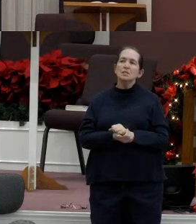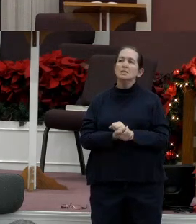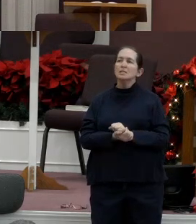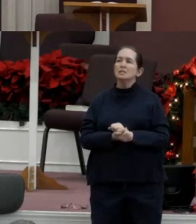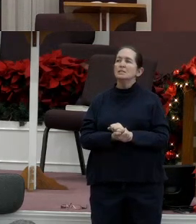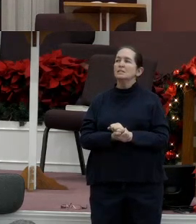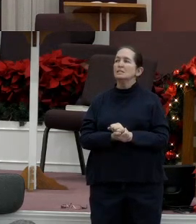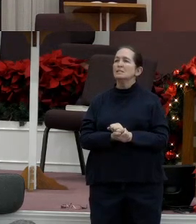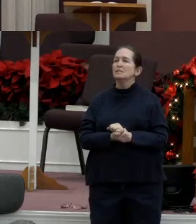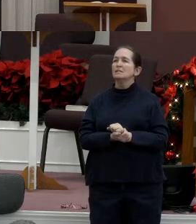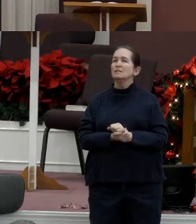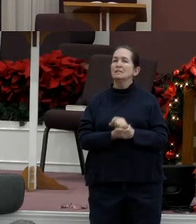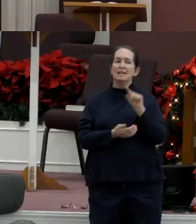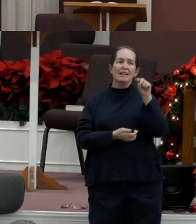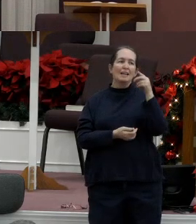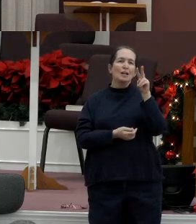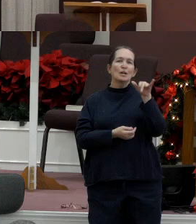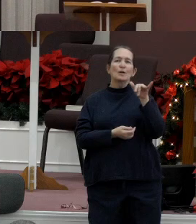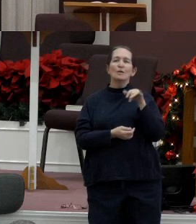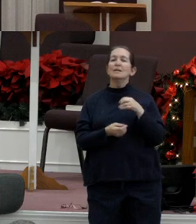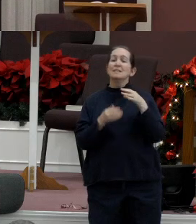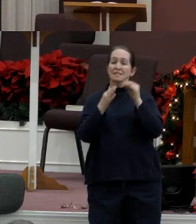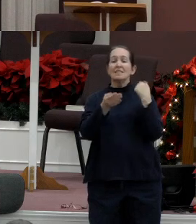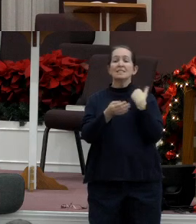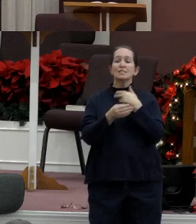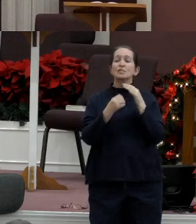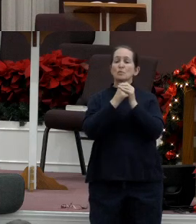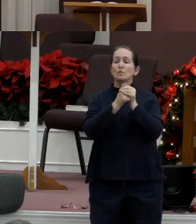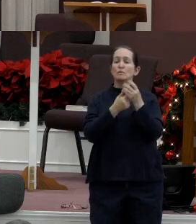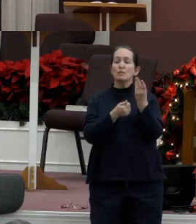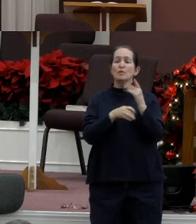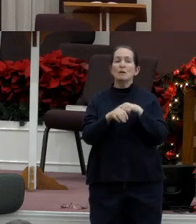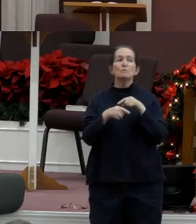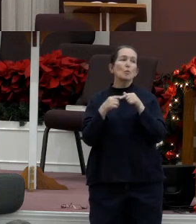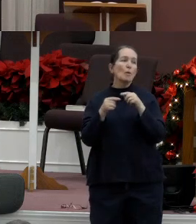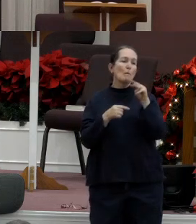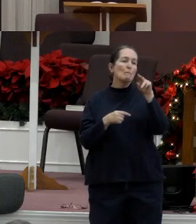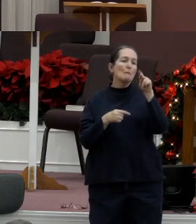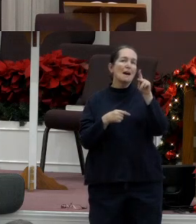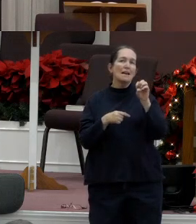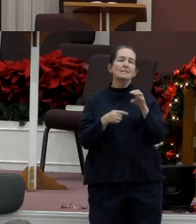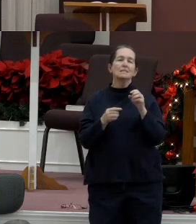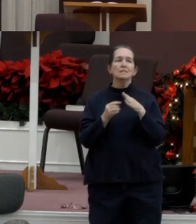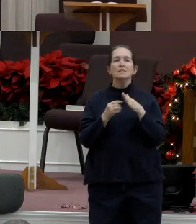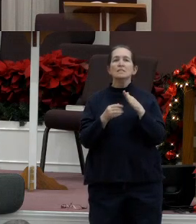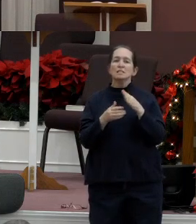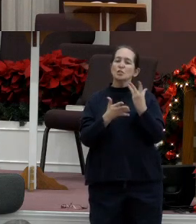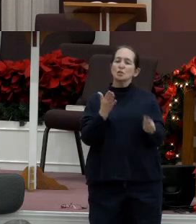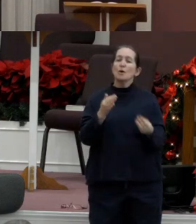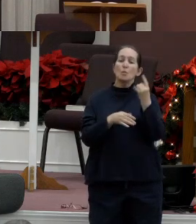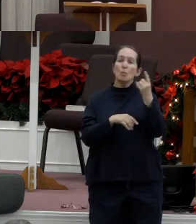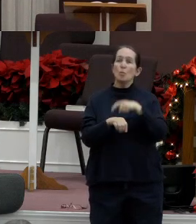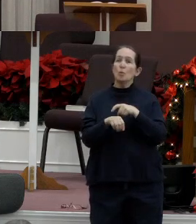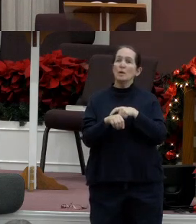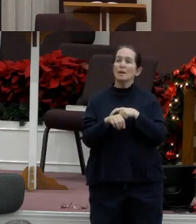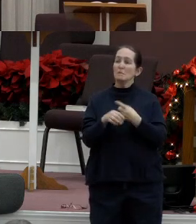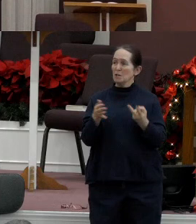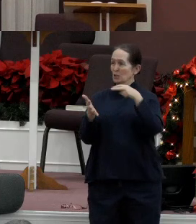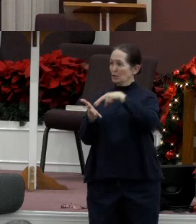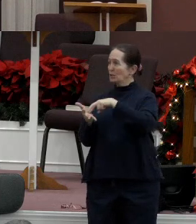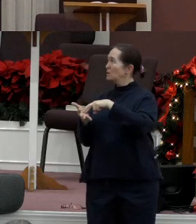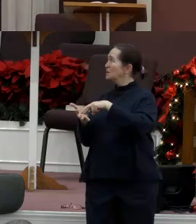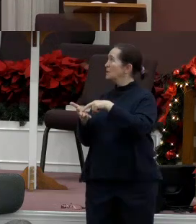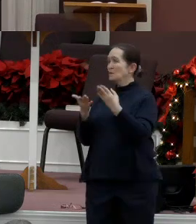Gary has led us in worship a few times when Mike has been gone. And there was one time he stood up here